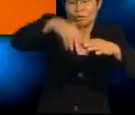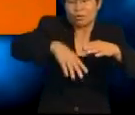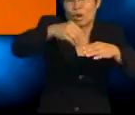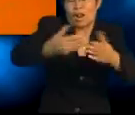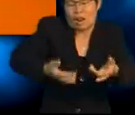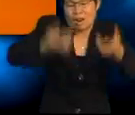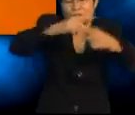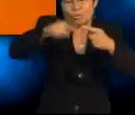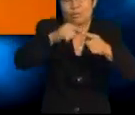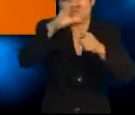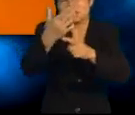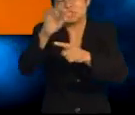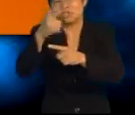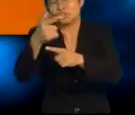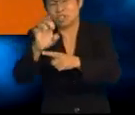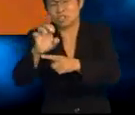charged.